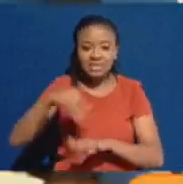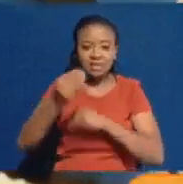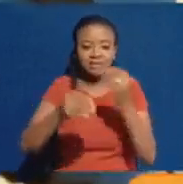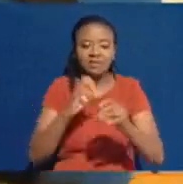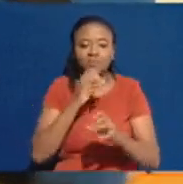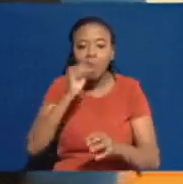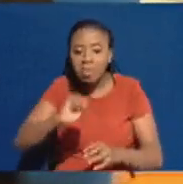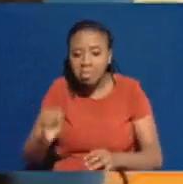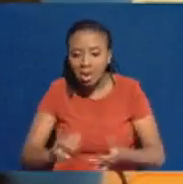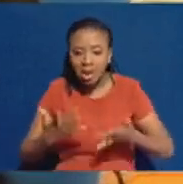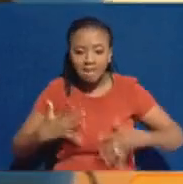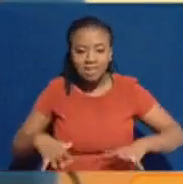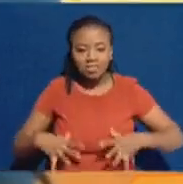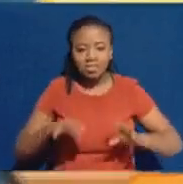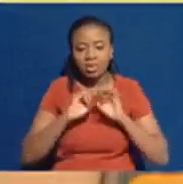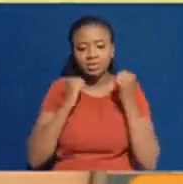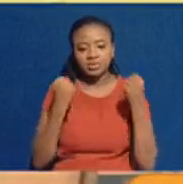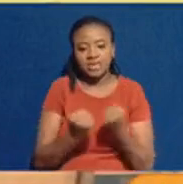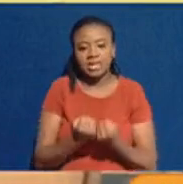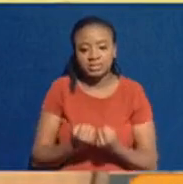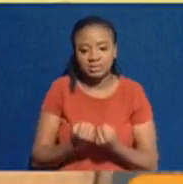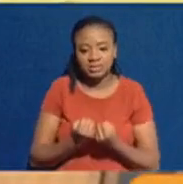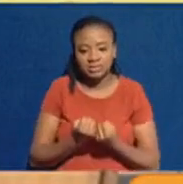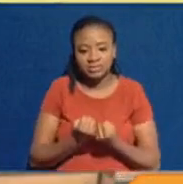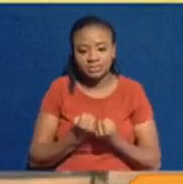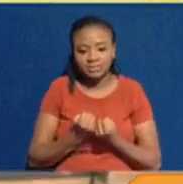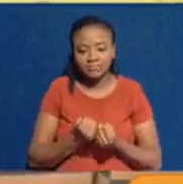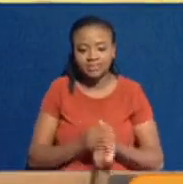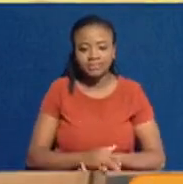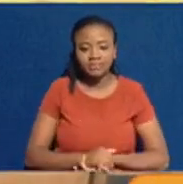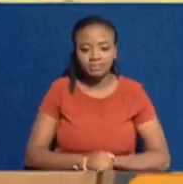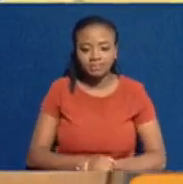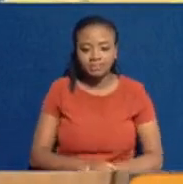and vulnerable in society. Brenda Wanga, Citizen TV, Nairobi.